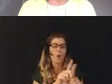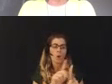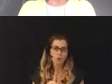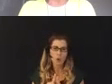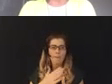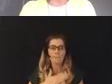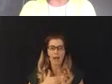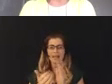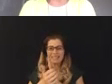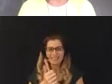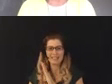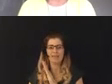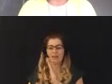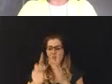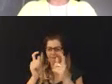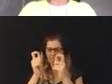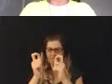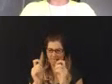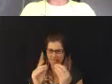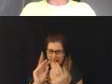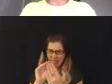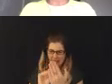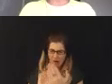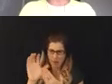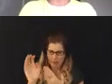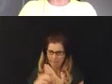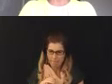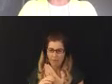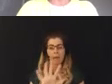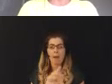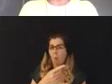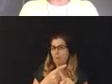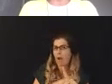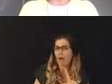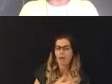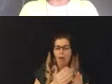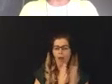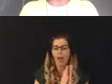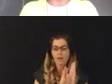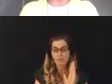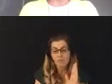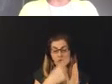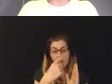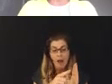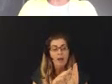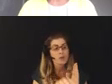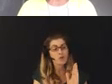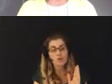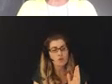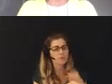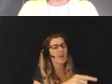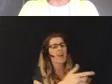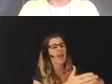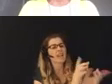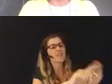and techniques into this developing curriculum. After roughly a month, I ask students to invite a friend to take their place within the committee. After doing so, they